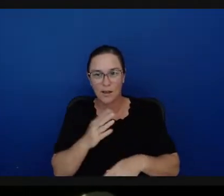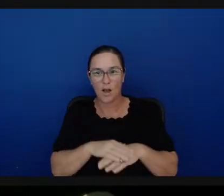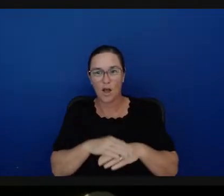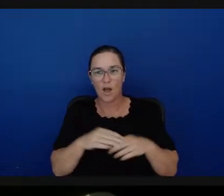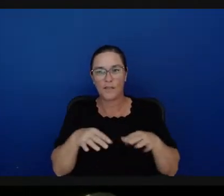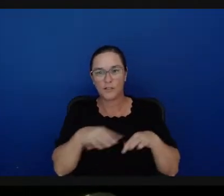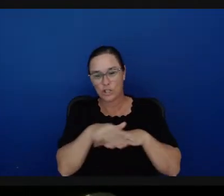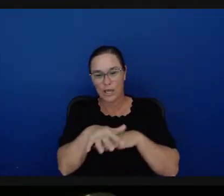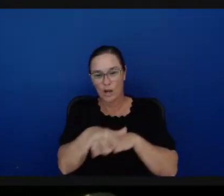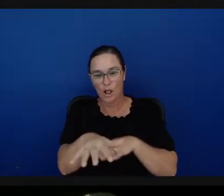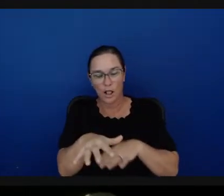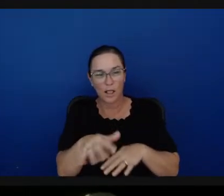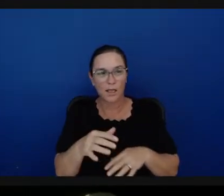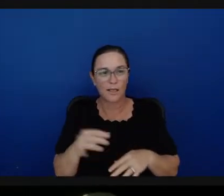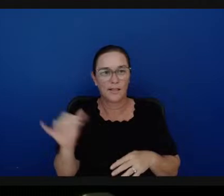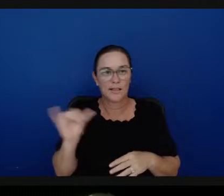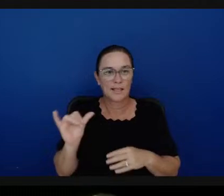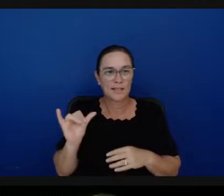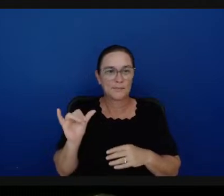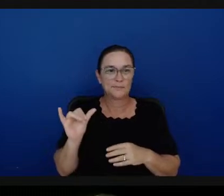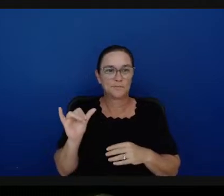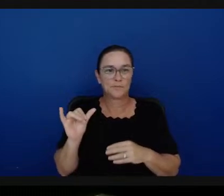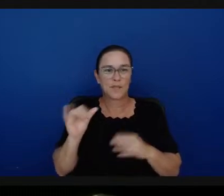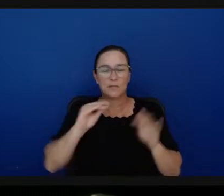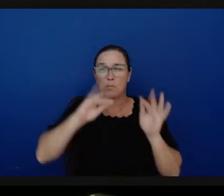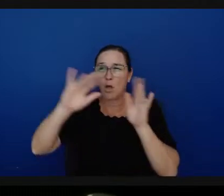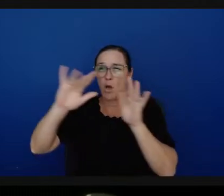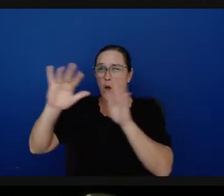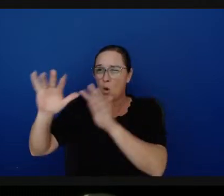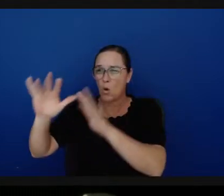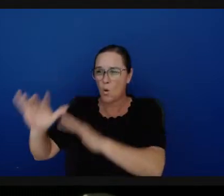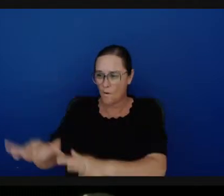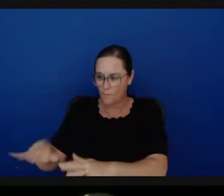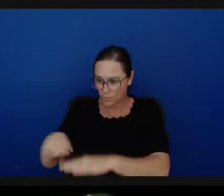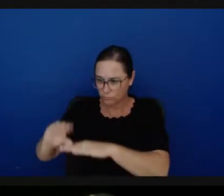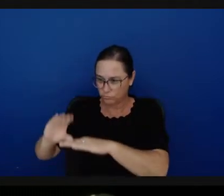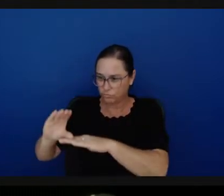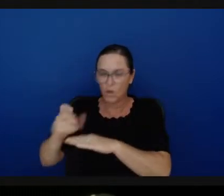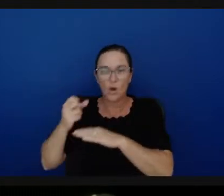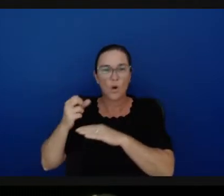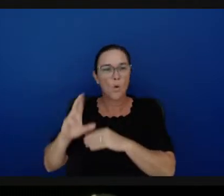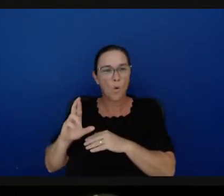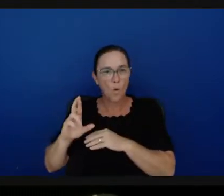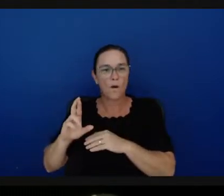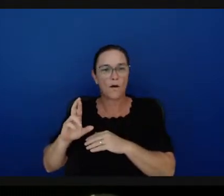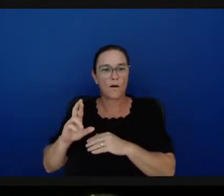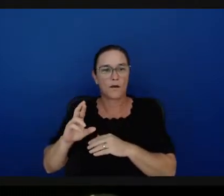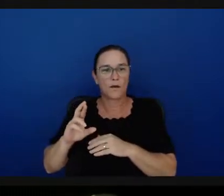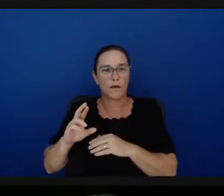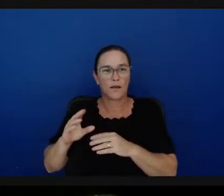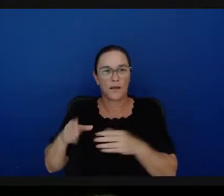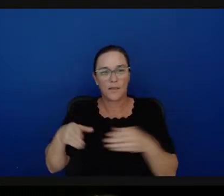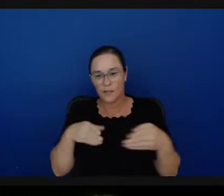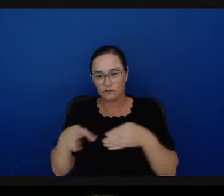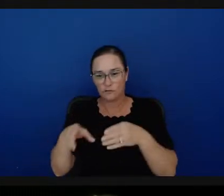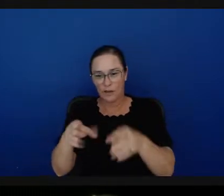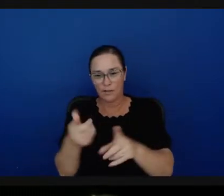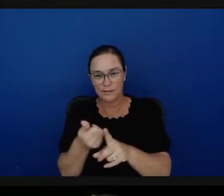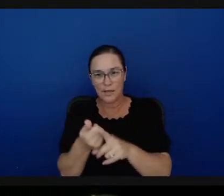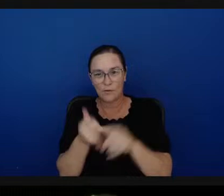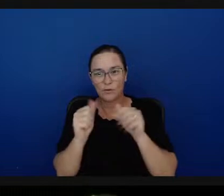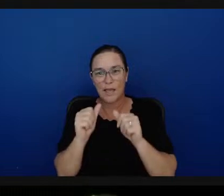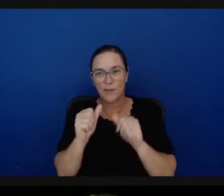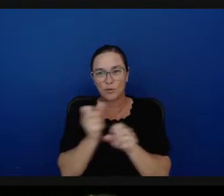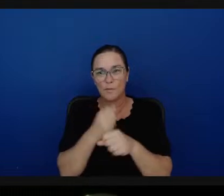had somehow either blown all there and concentrated, or the channel itself was able to produce some form